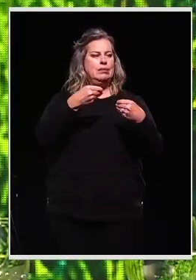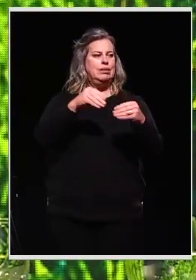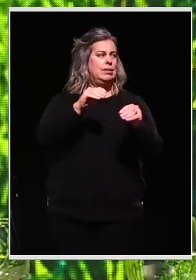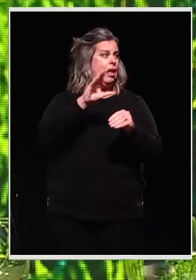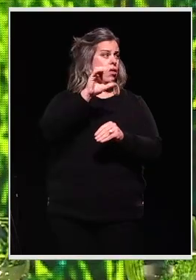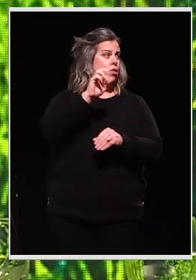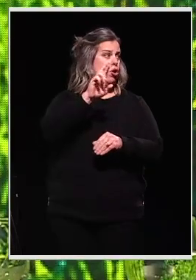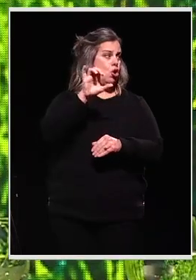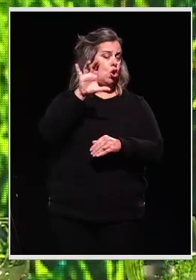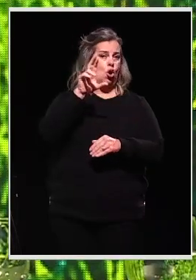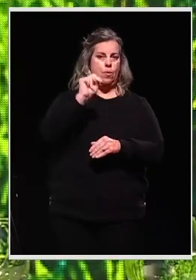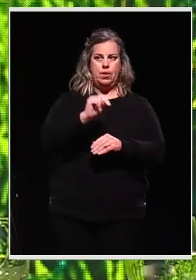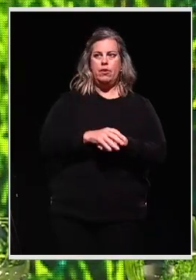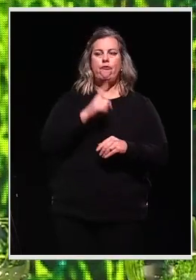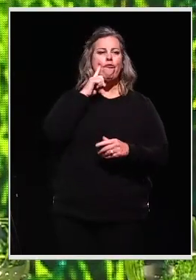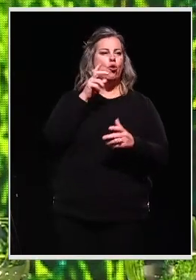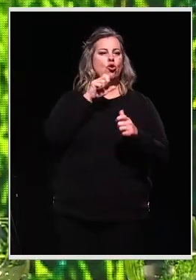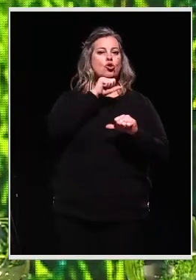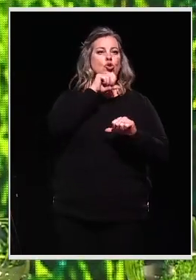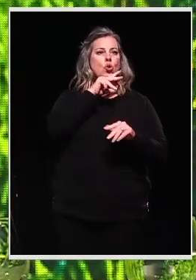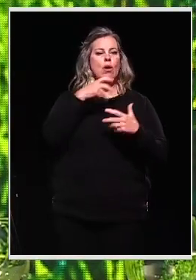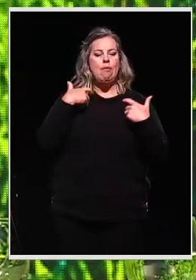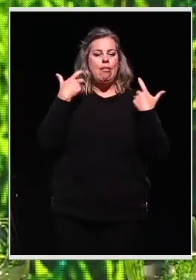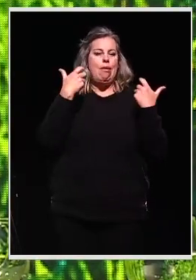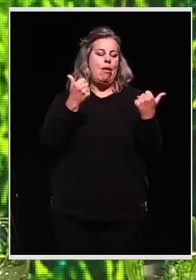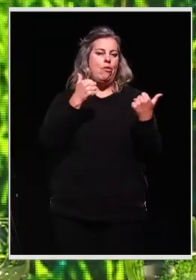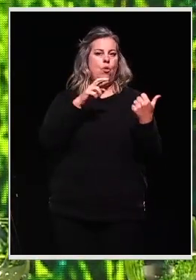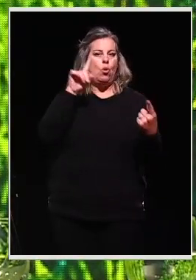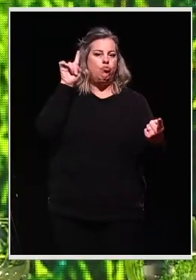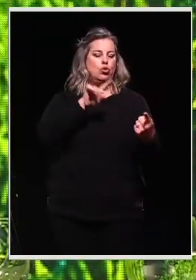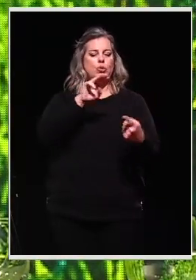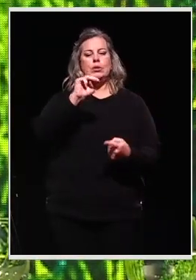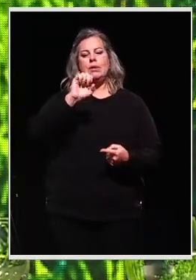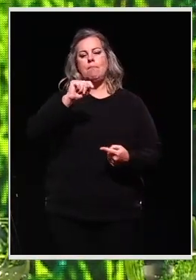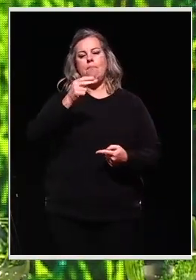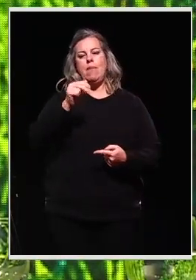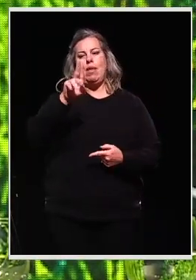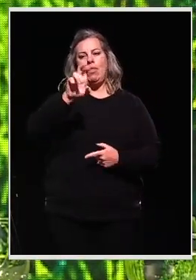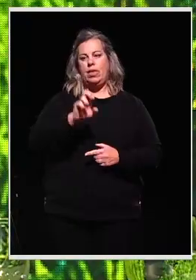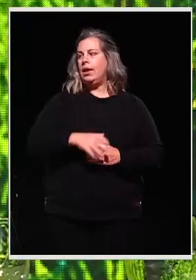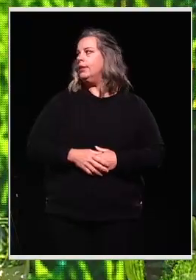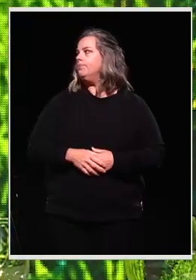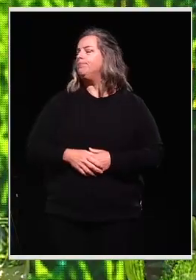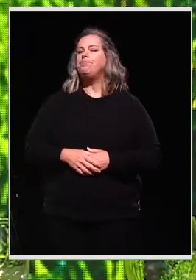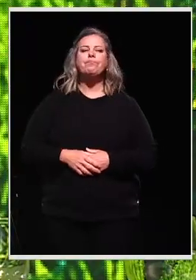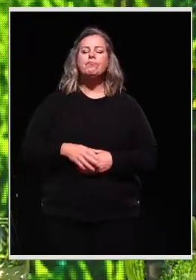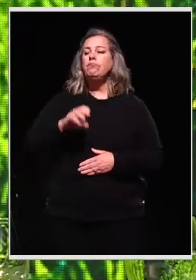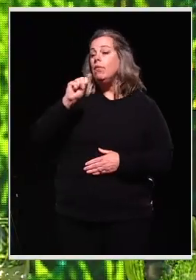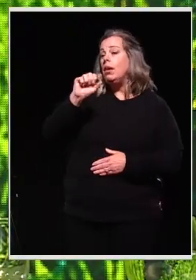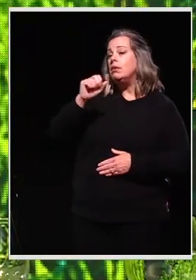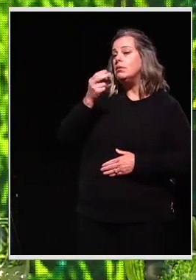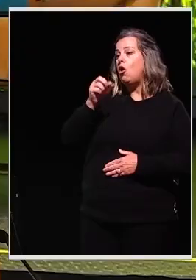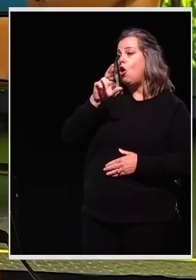of strategy, whether it's soil health or, in this case, thinking about methane and methane monitoring. How about you, Sarah? Well, I know